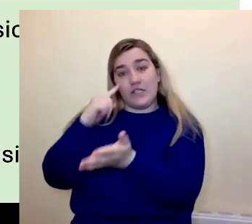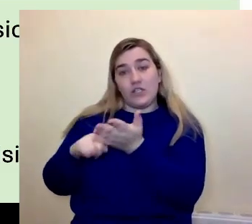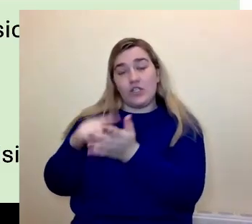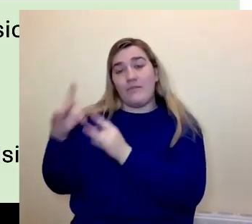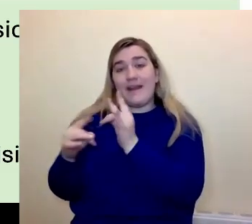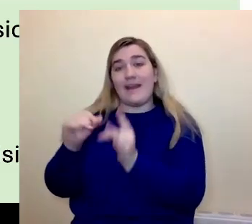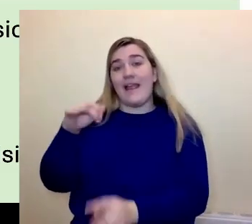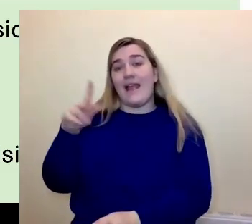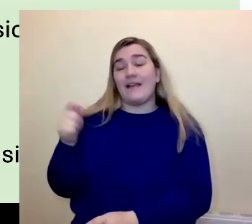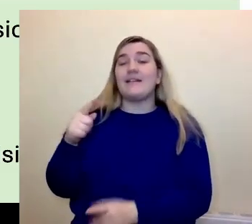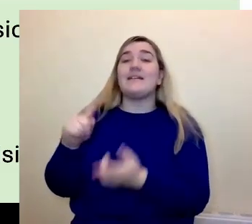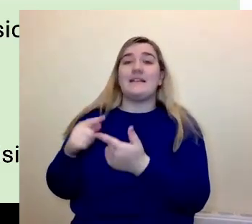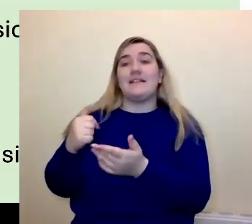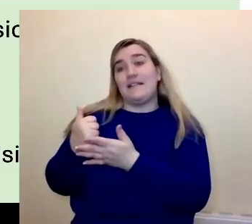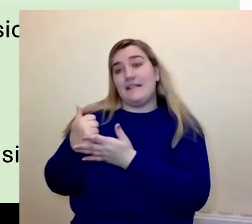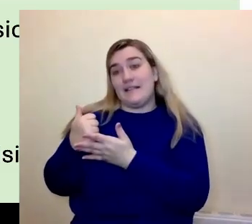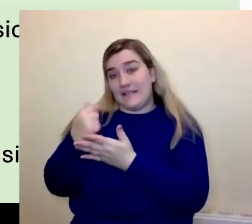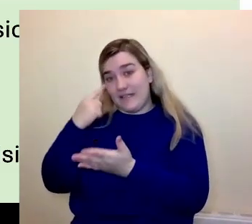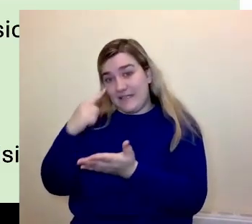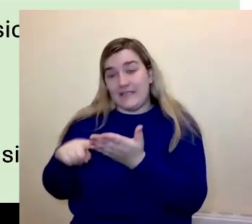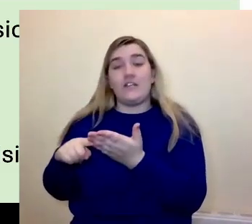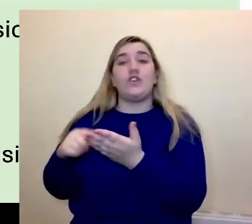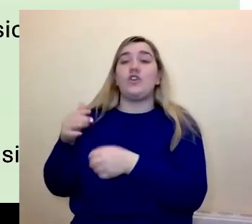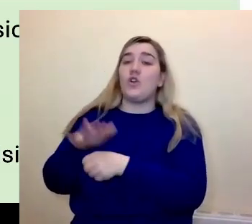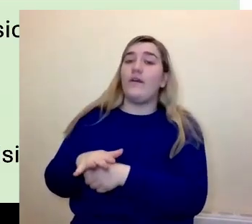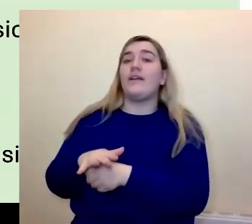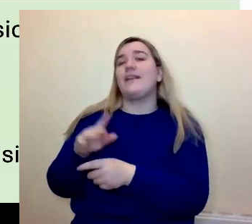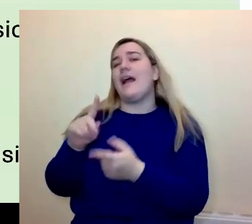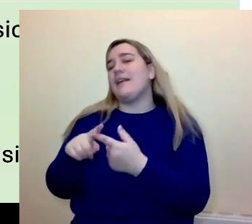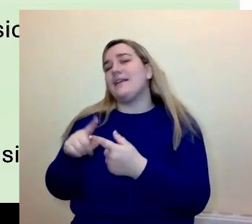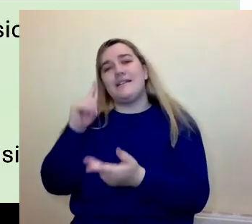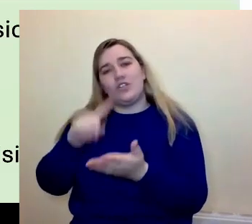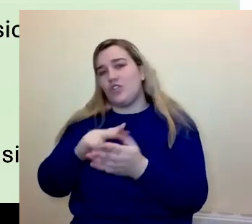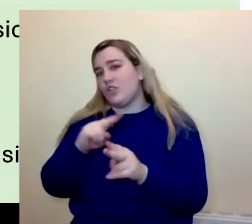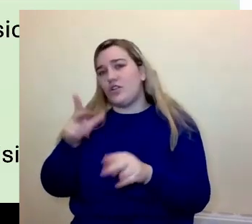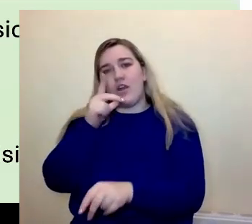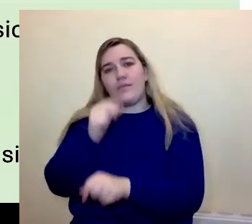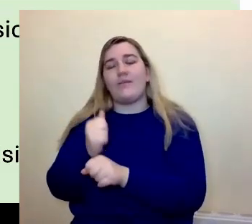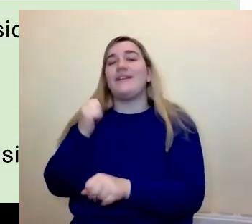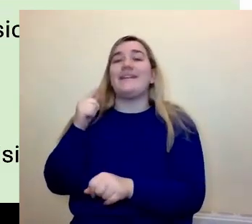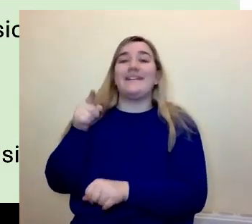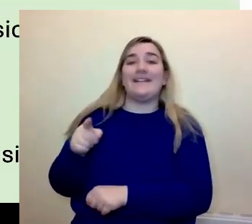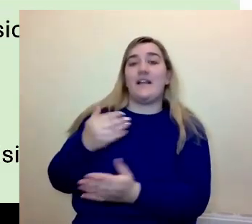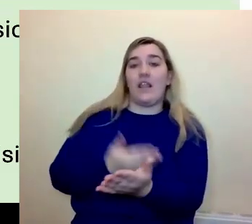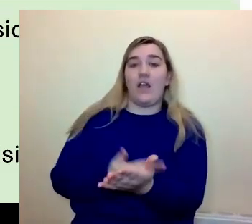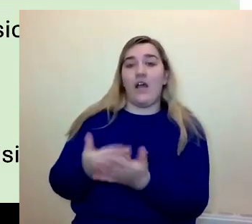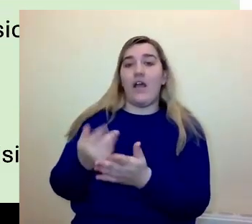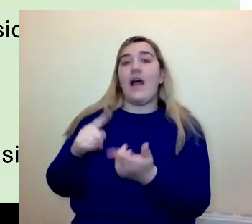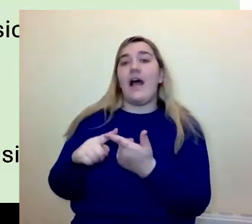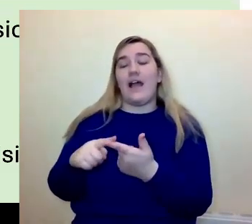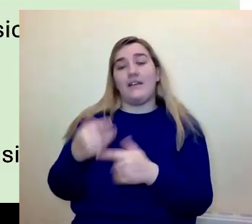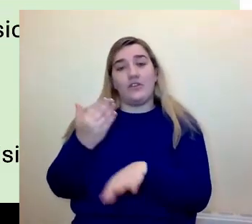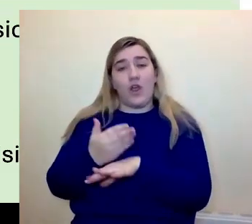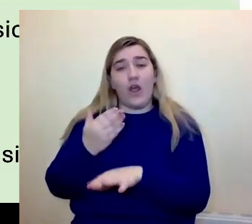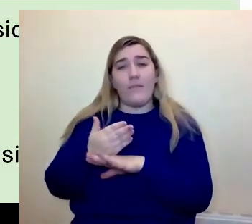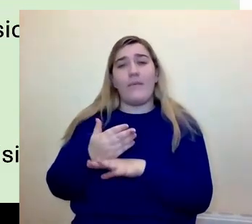Support Service, decisions covered and decisions not covered within the law, and the role of